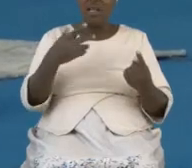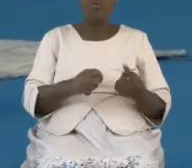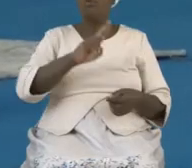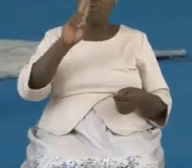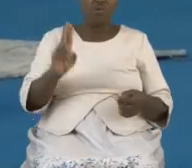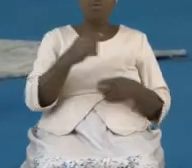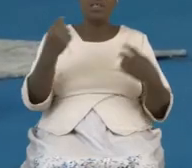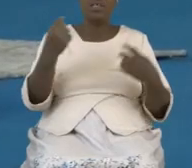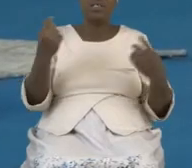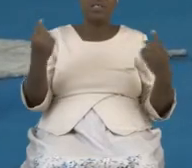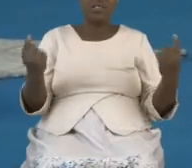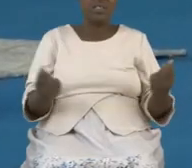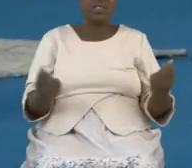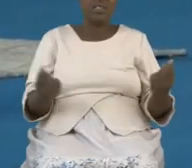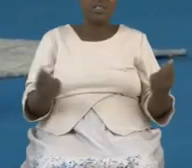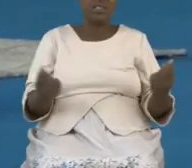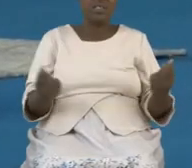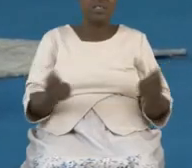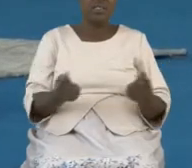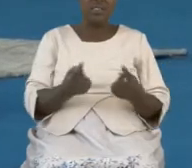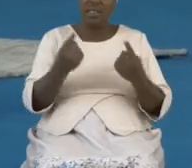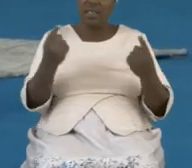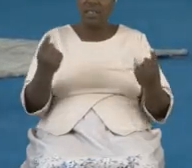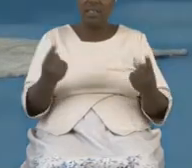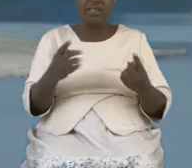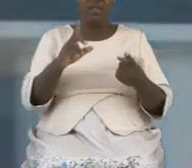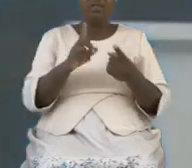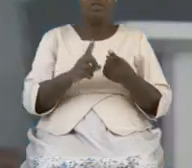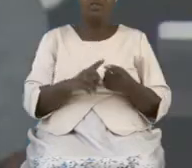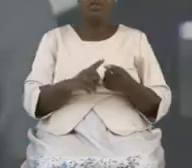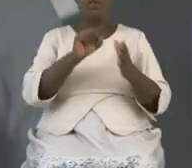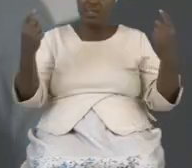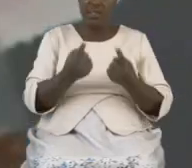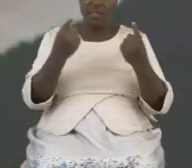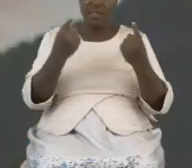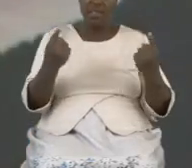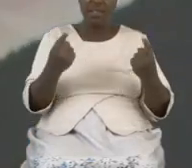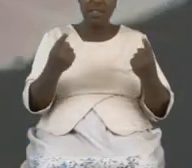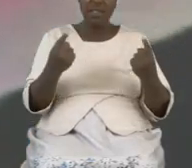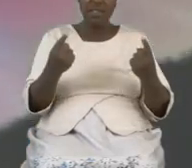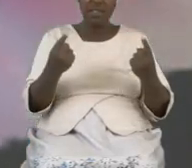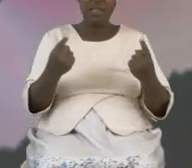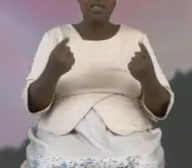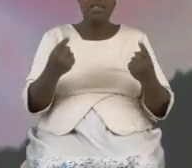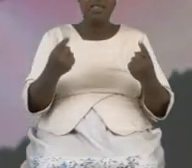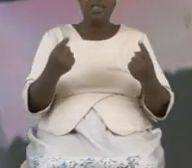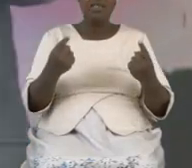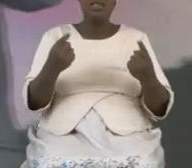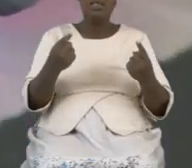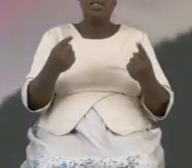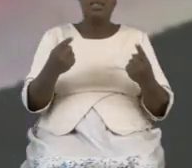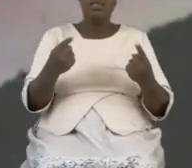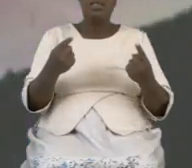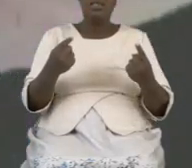society sin, the first century or this century sin, any kind of sin,